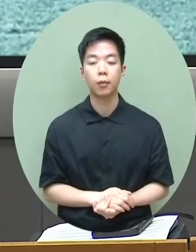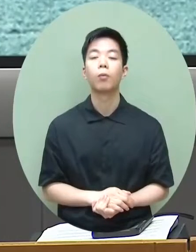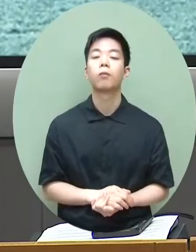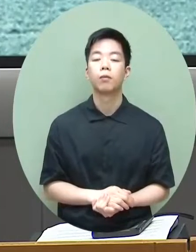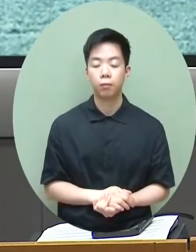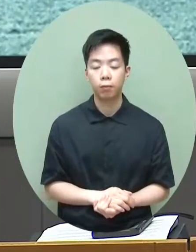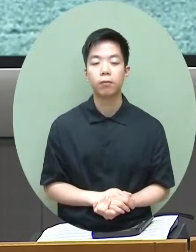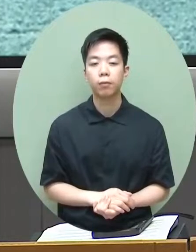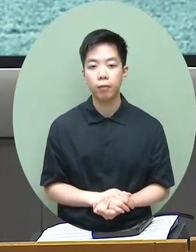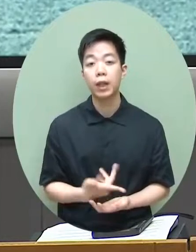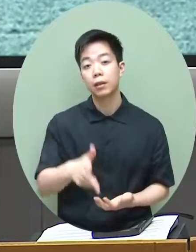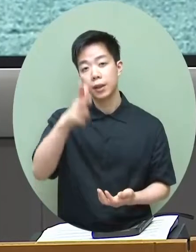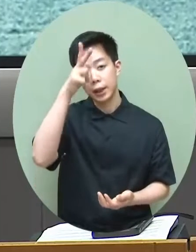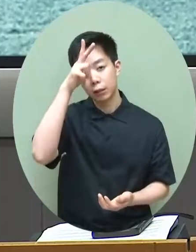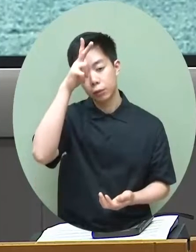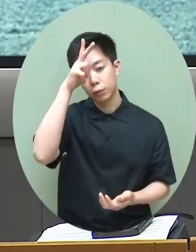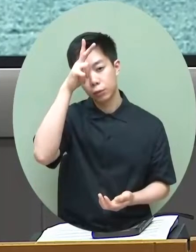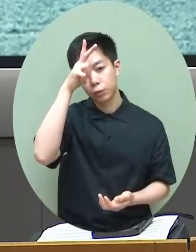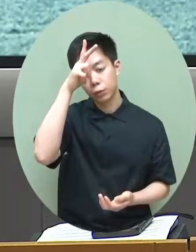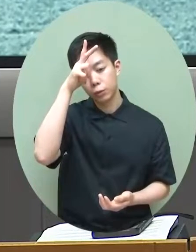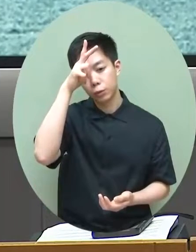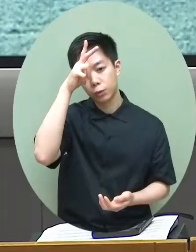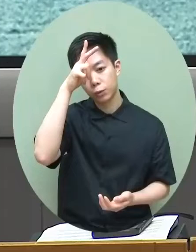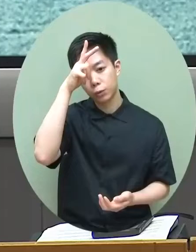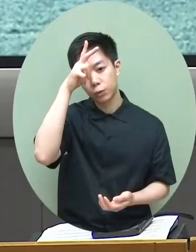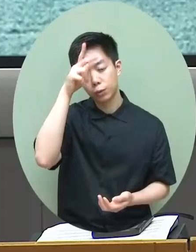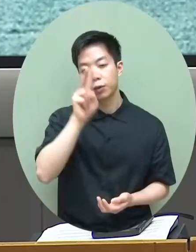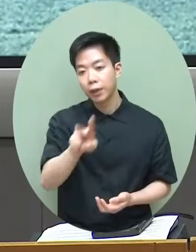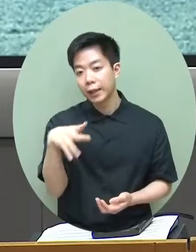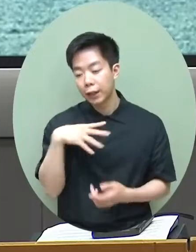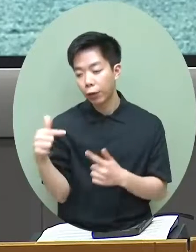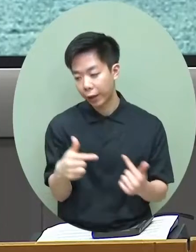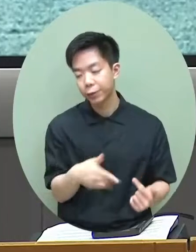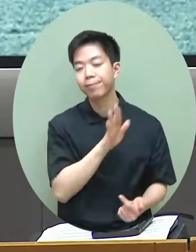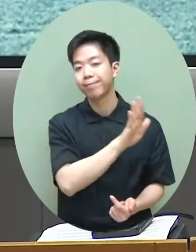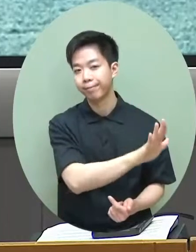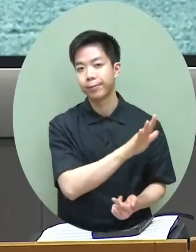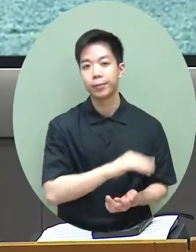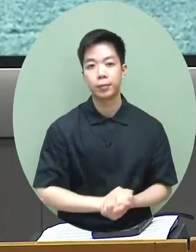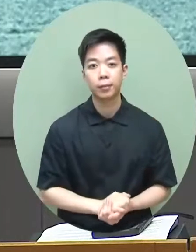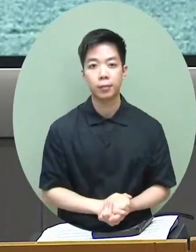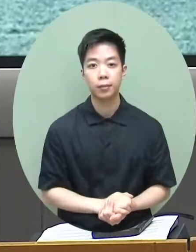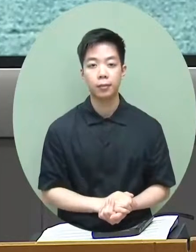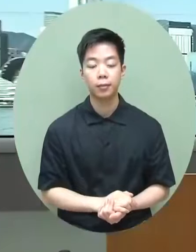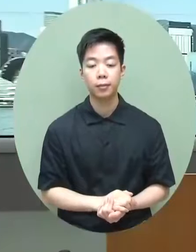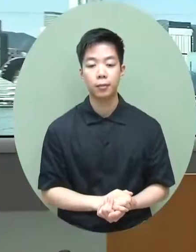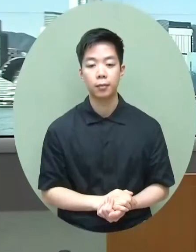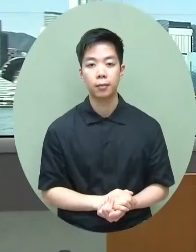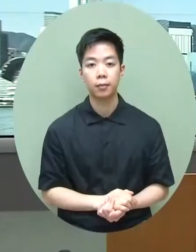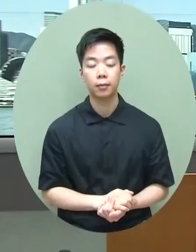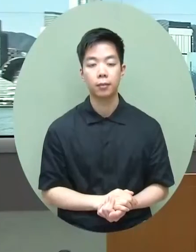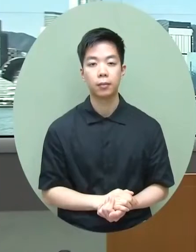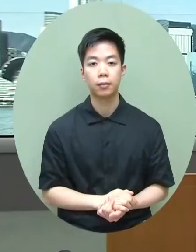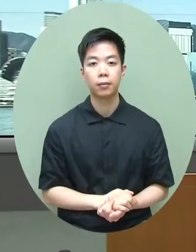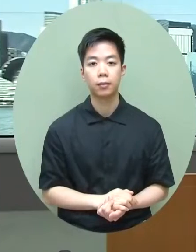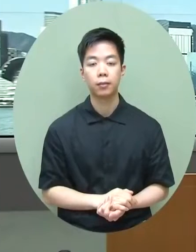Well, the government would monitor the pandemic and other factors before making a decision. Are those that one at the